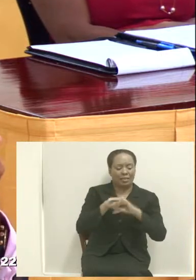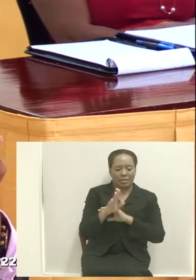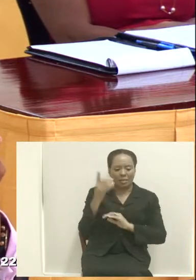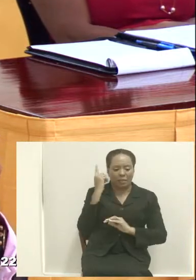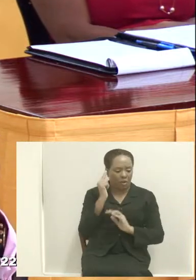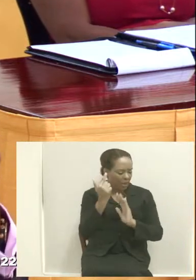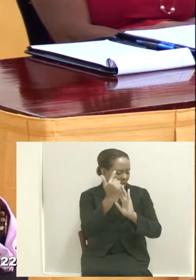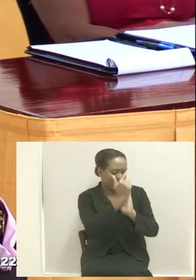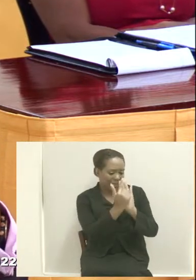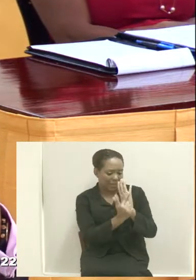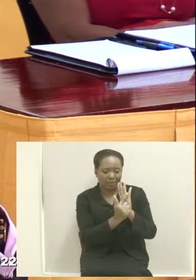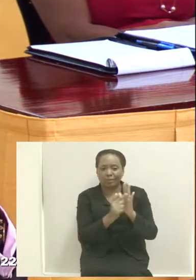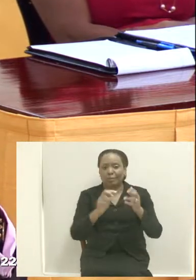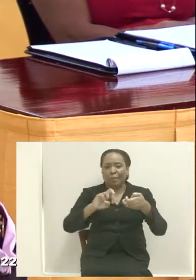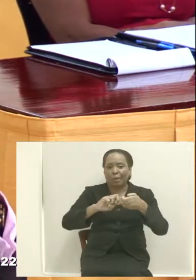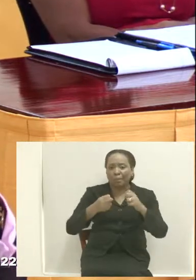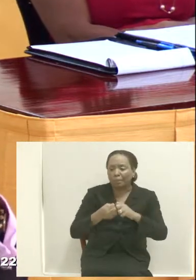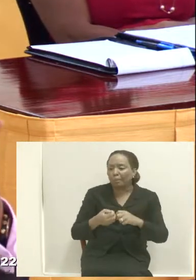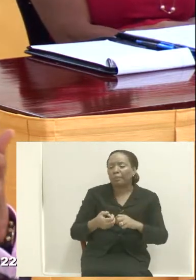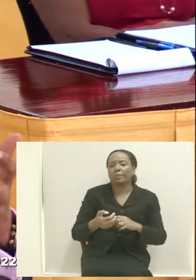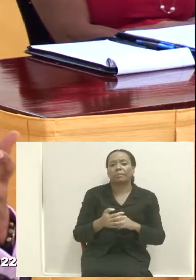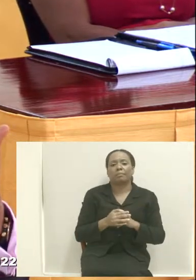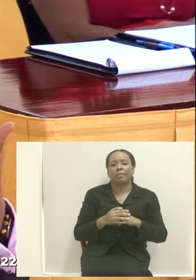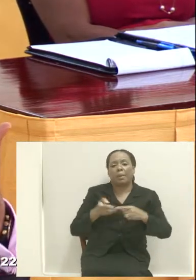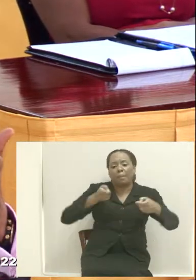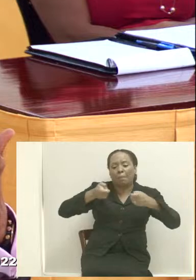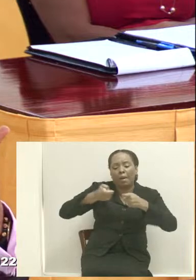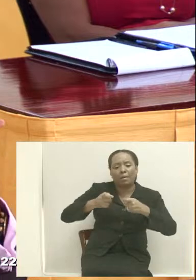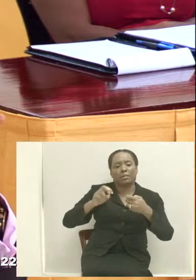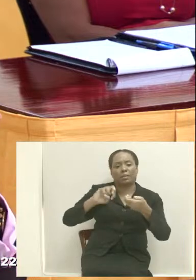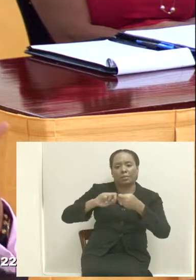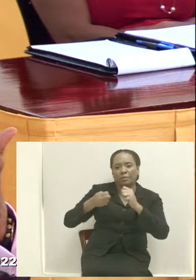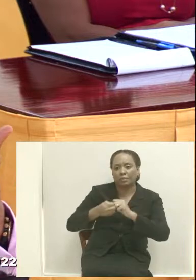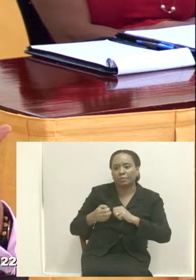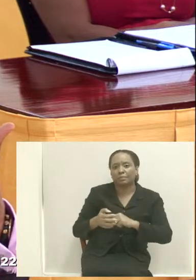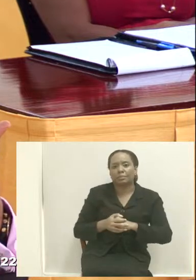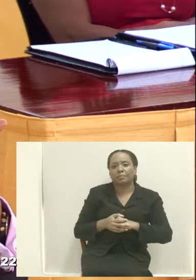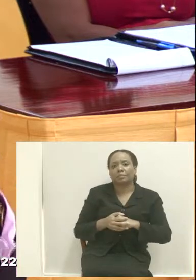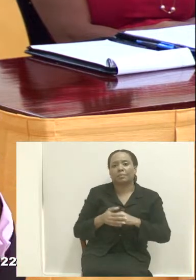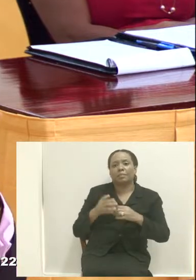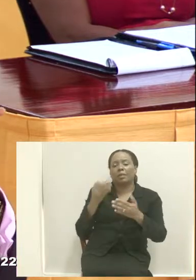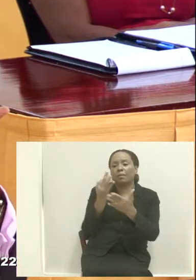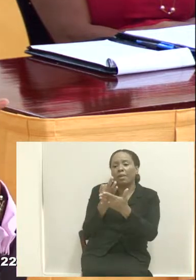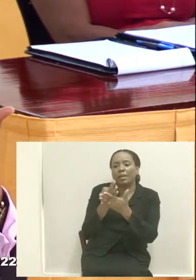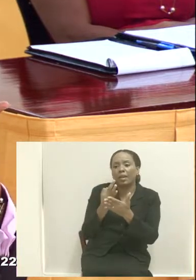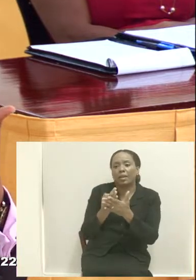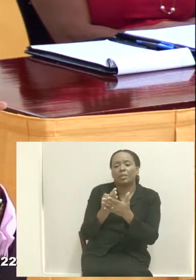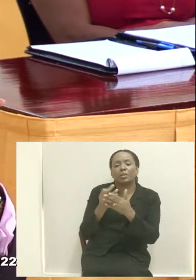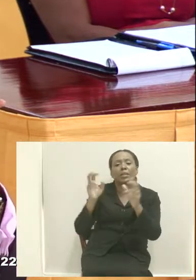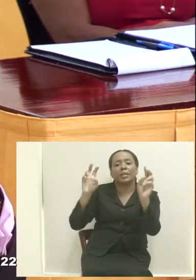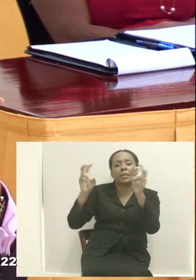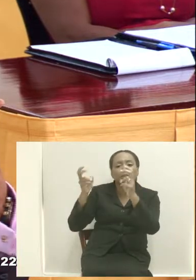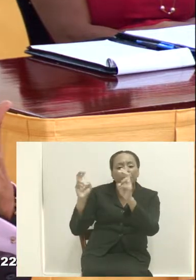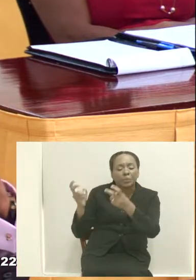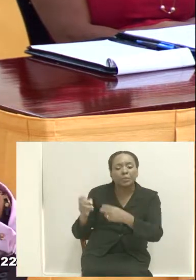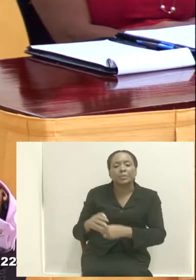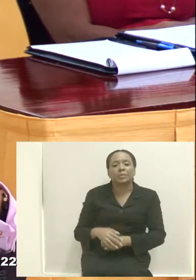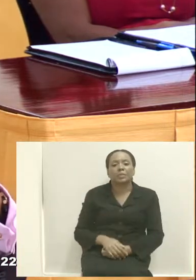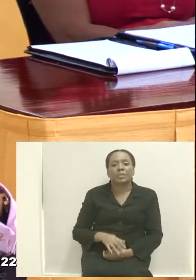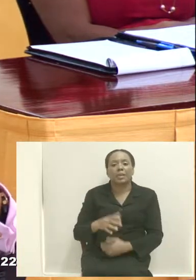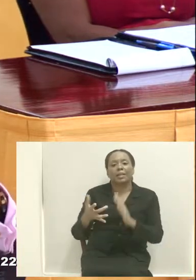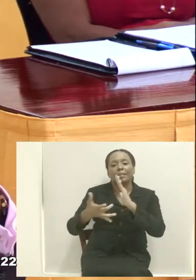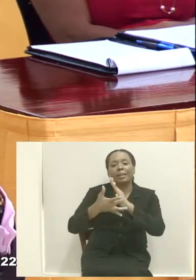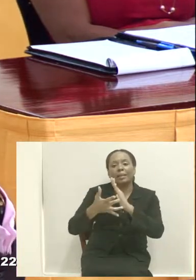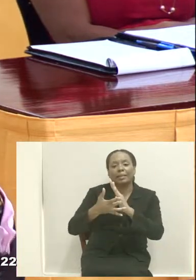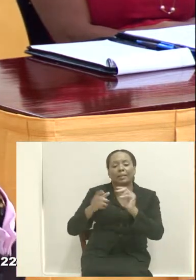managerial issues they confront, consultancies on some of the financial issues they confront, IT issues that they confront, ma'am. You